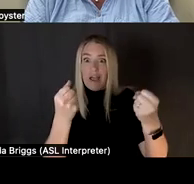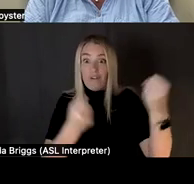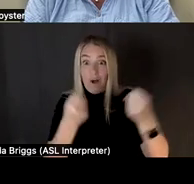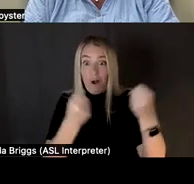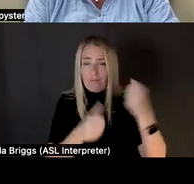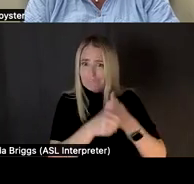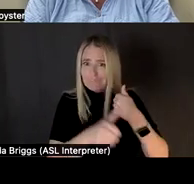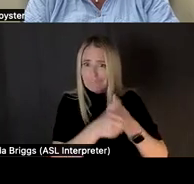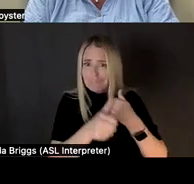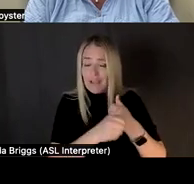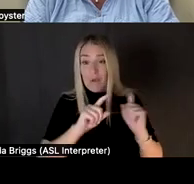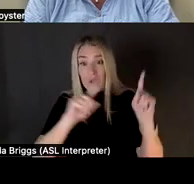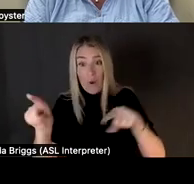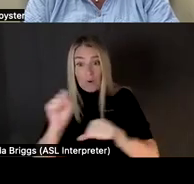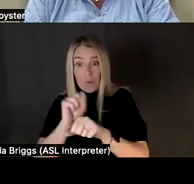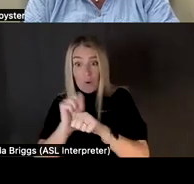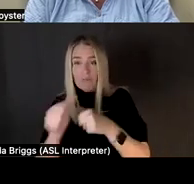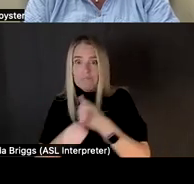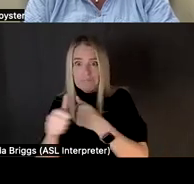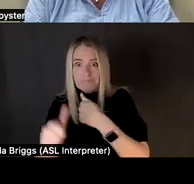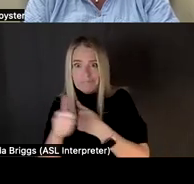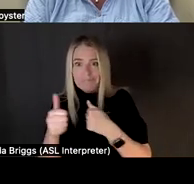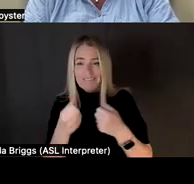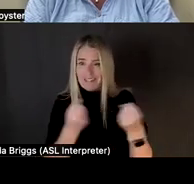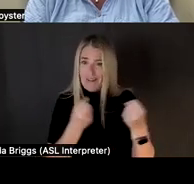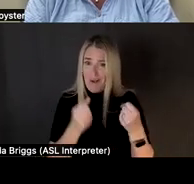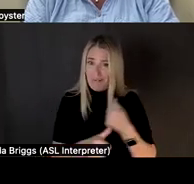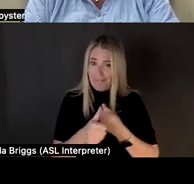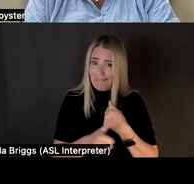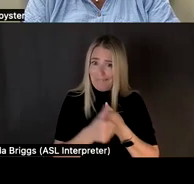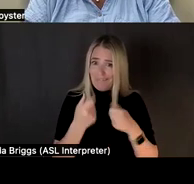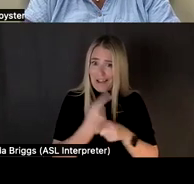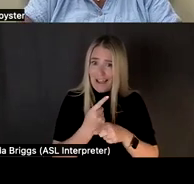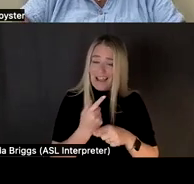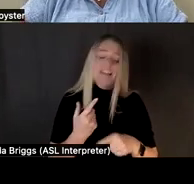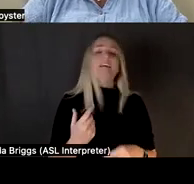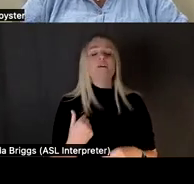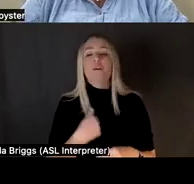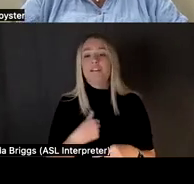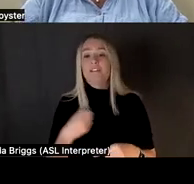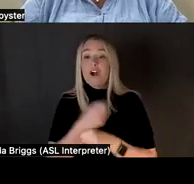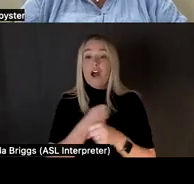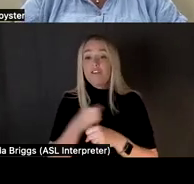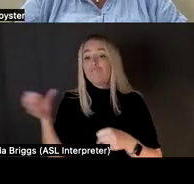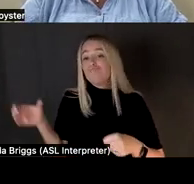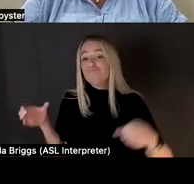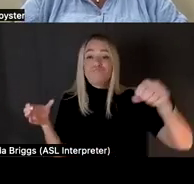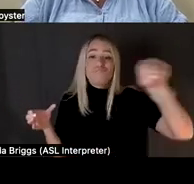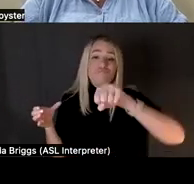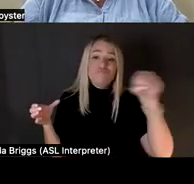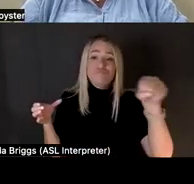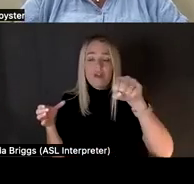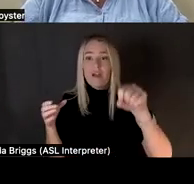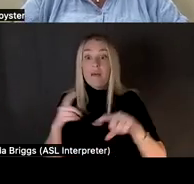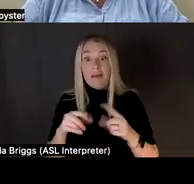be the riskiest part of our day when we get into a car. We often don't really think about it. We grab our coffee and we go, but that's a risk. We